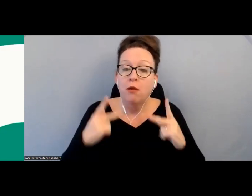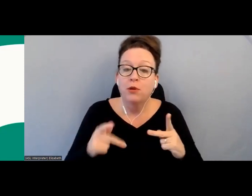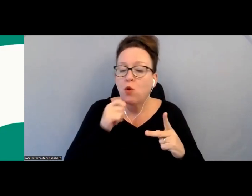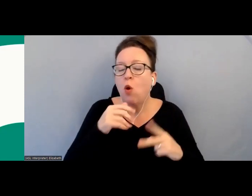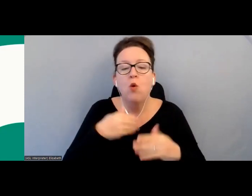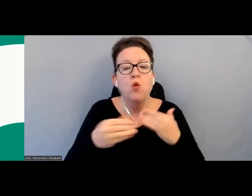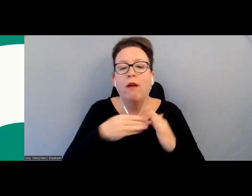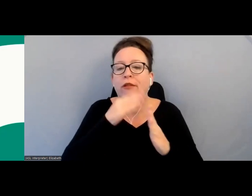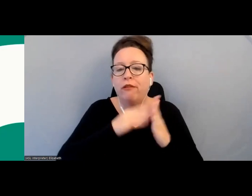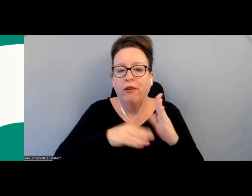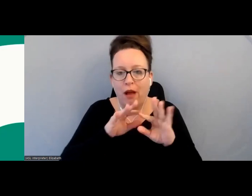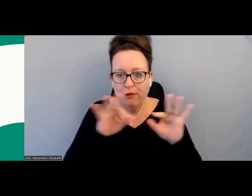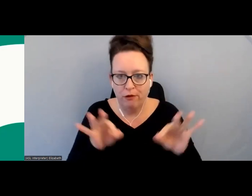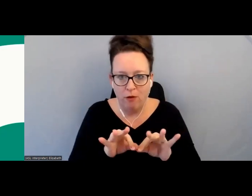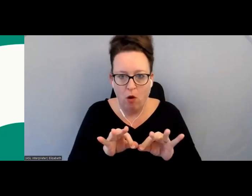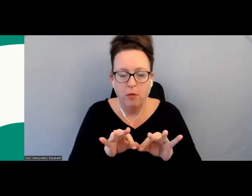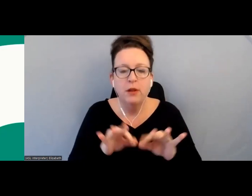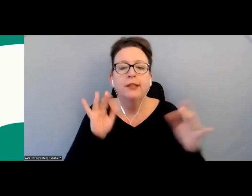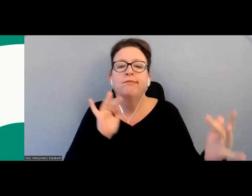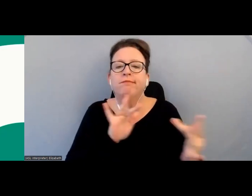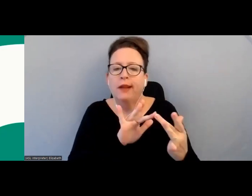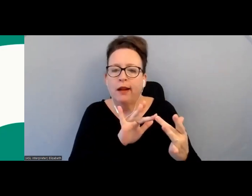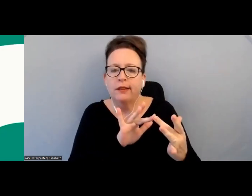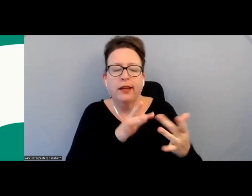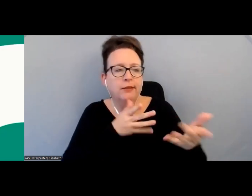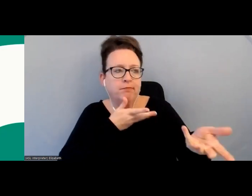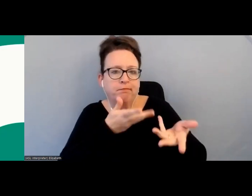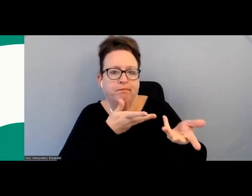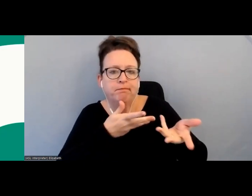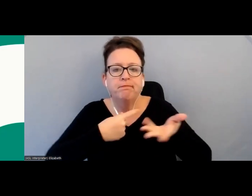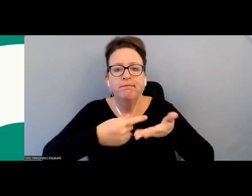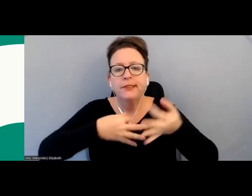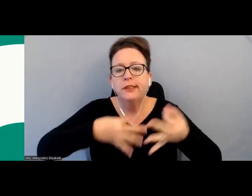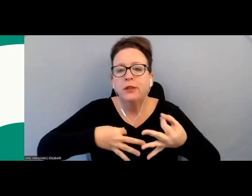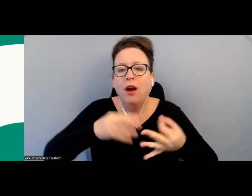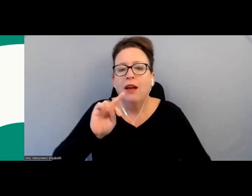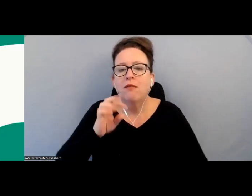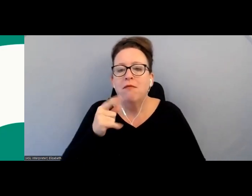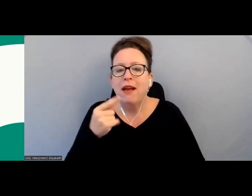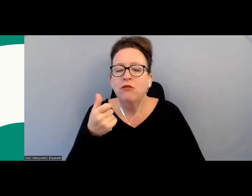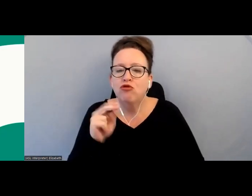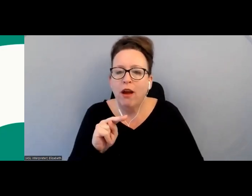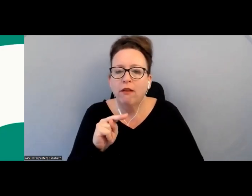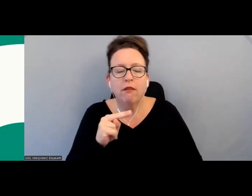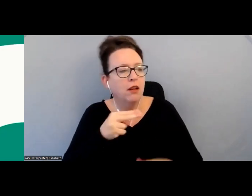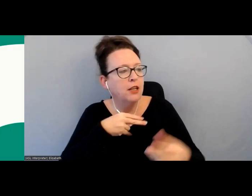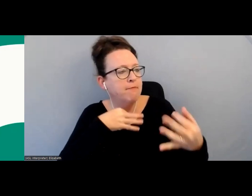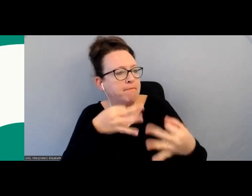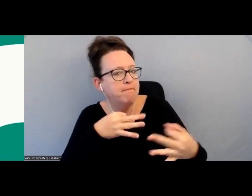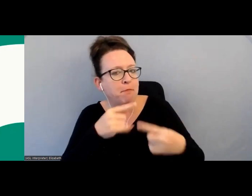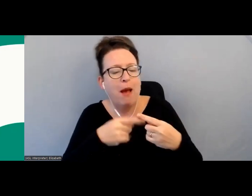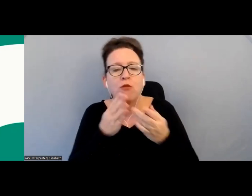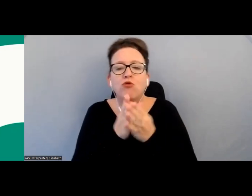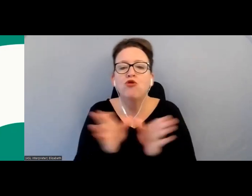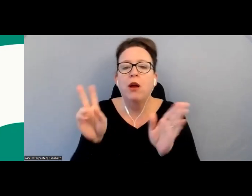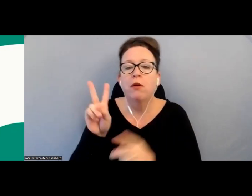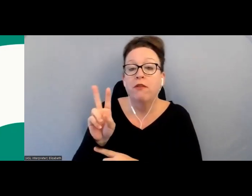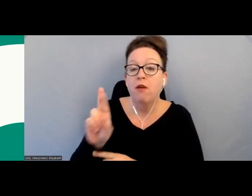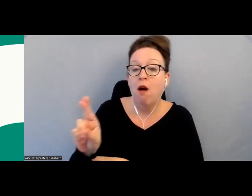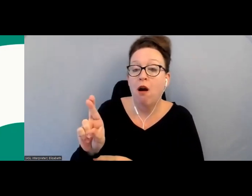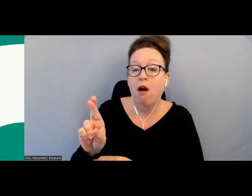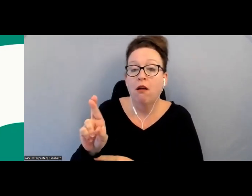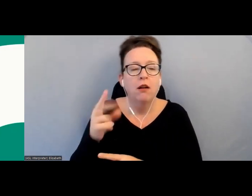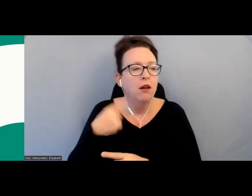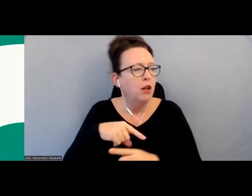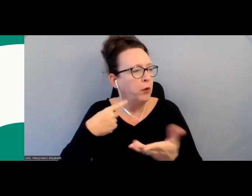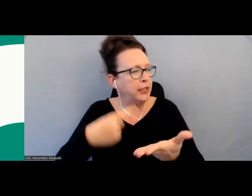out on their behalf. We talk to them about Next Gen. We talk to them about general VR. We talk to them about that we're a service